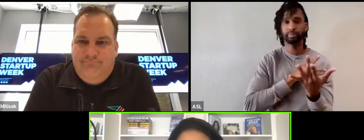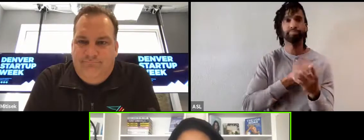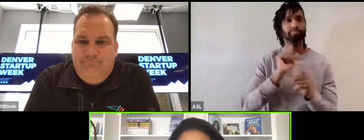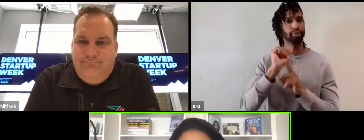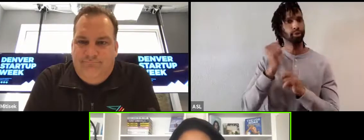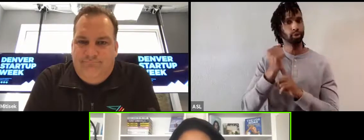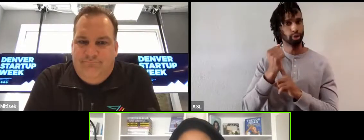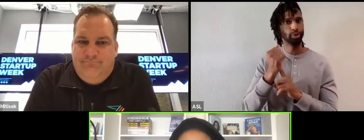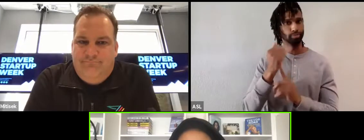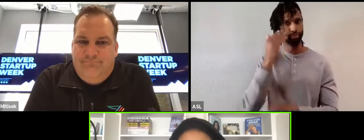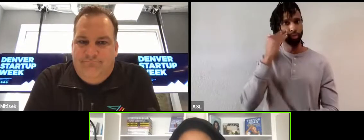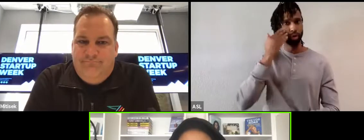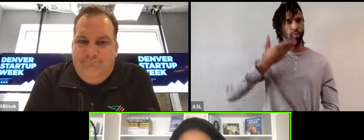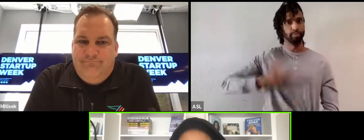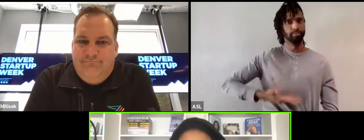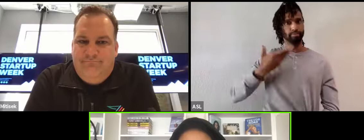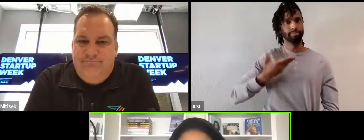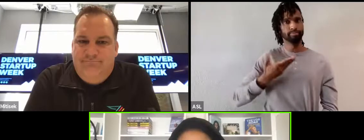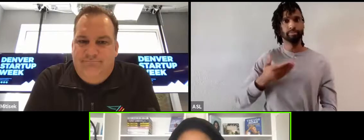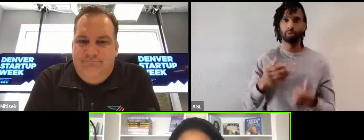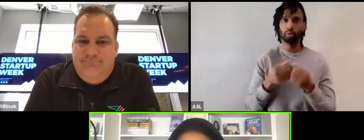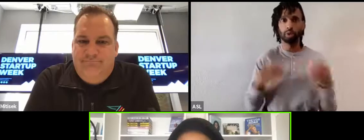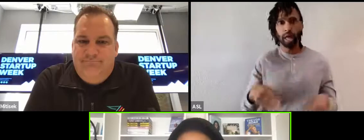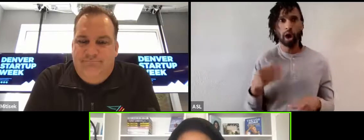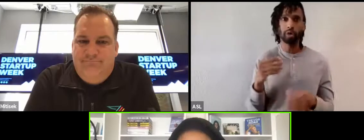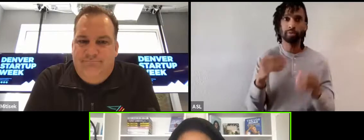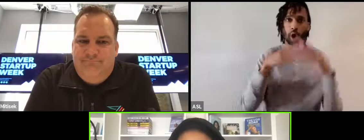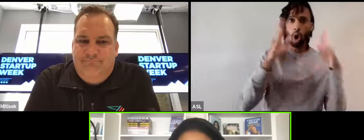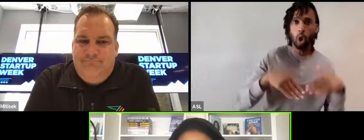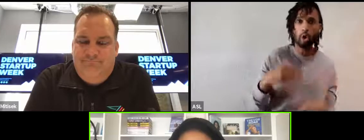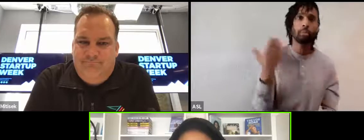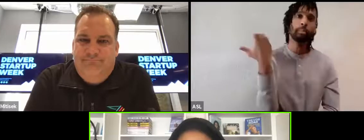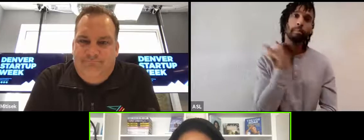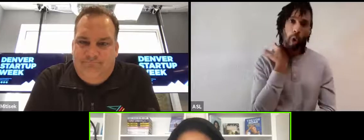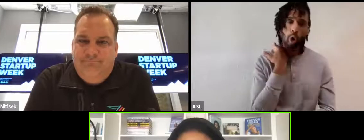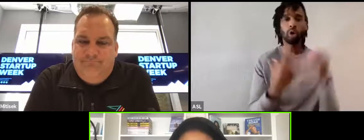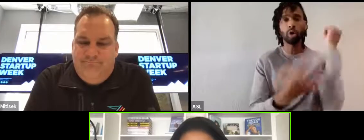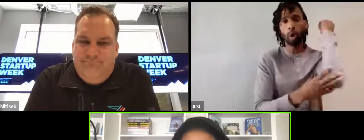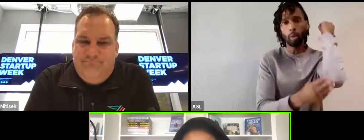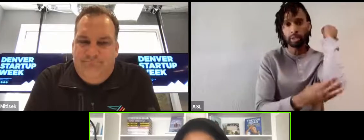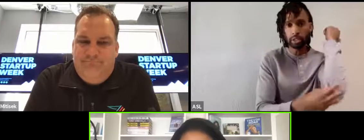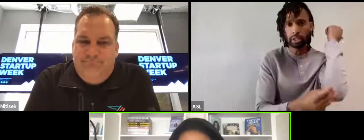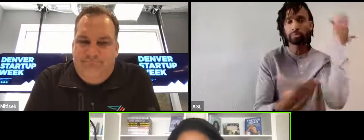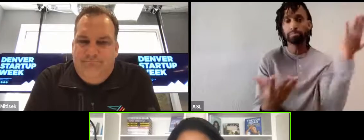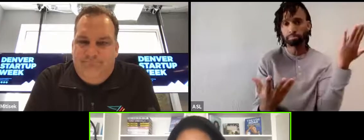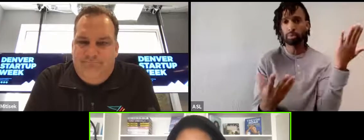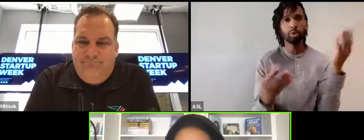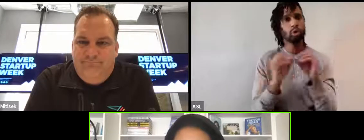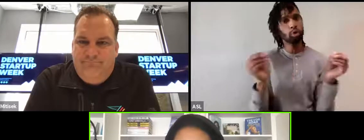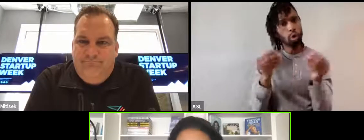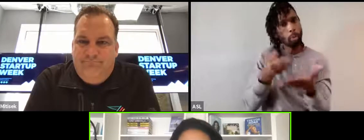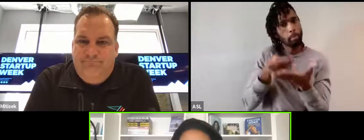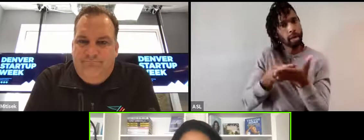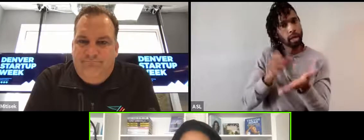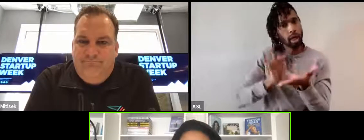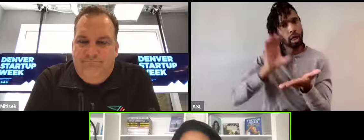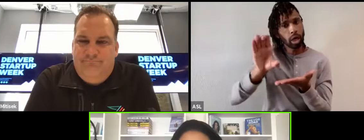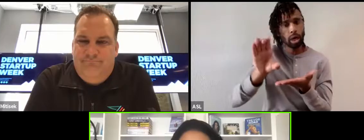situation of being without a permanent home and having no capital to think of.